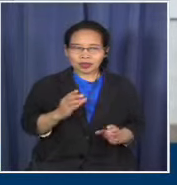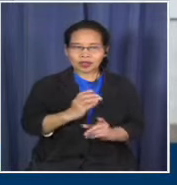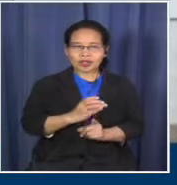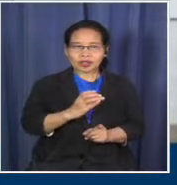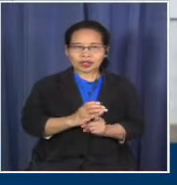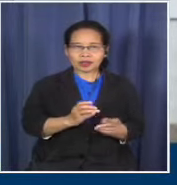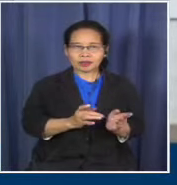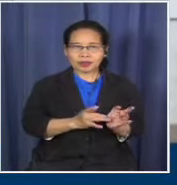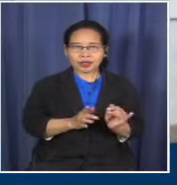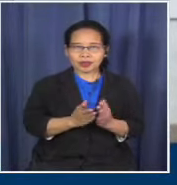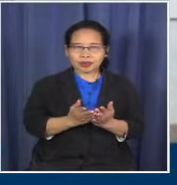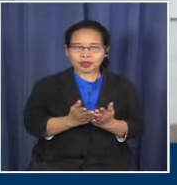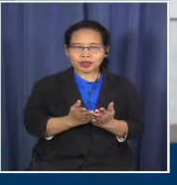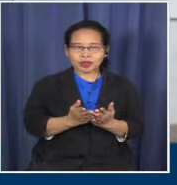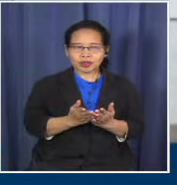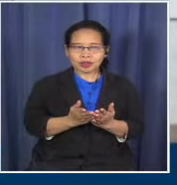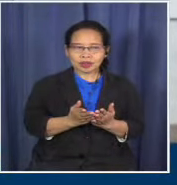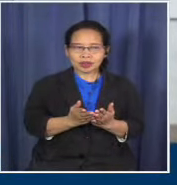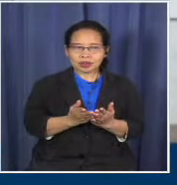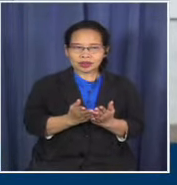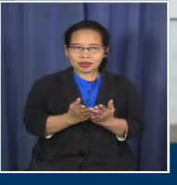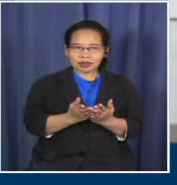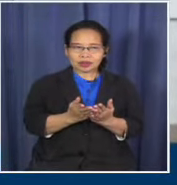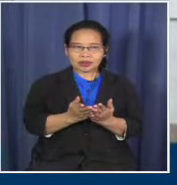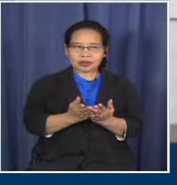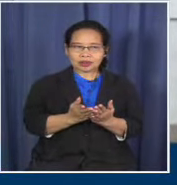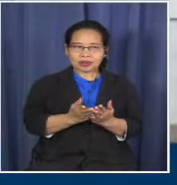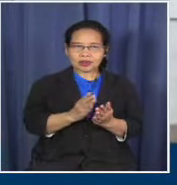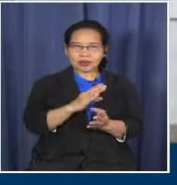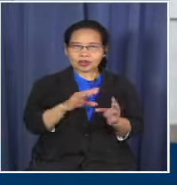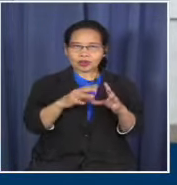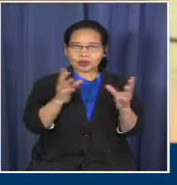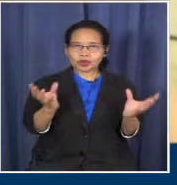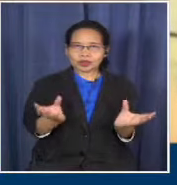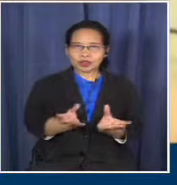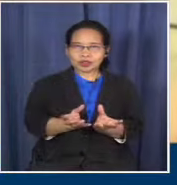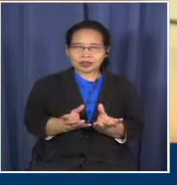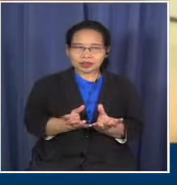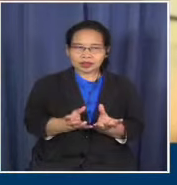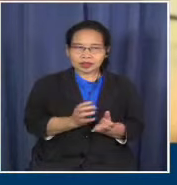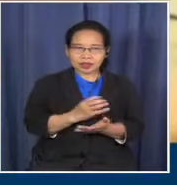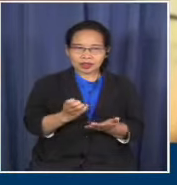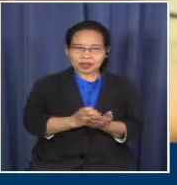produce visible matter. So the Bible is very correct.